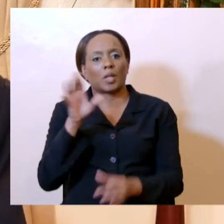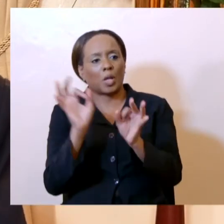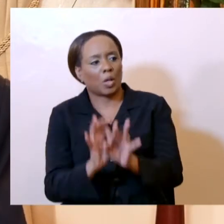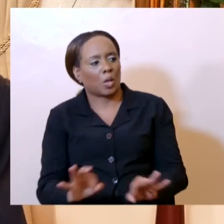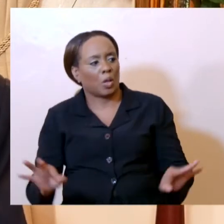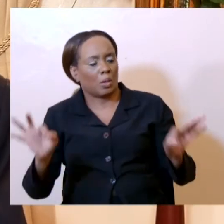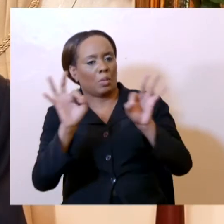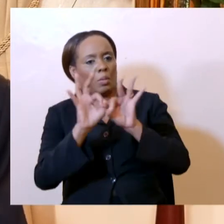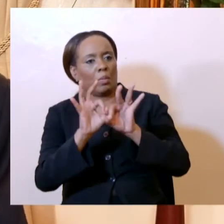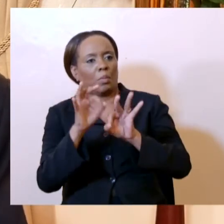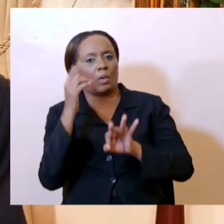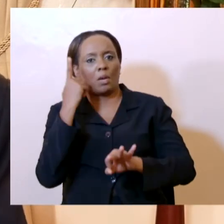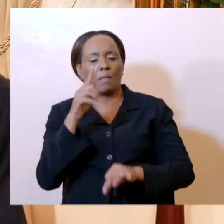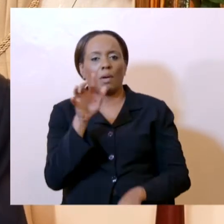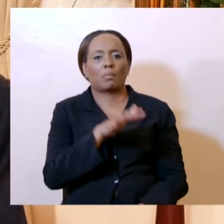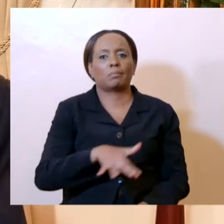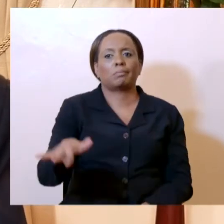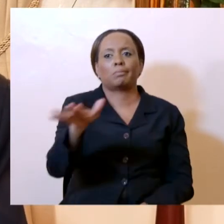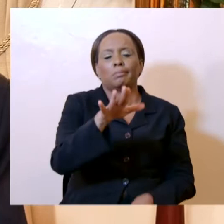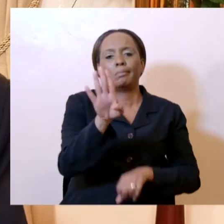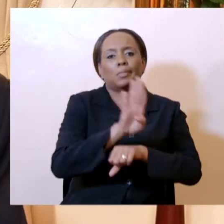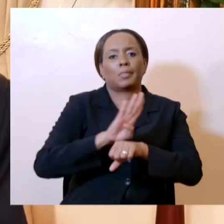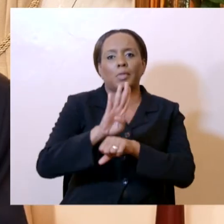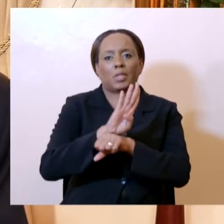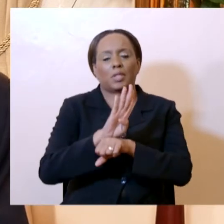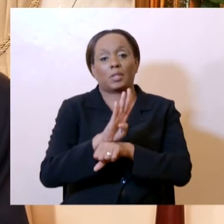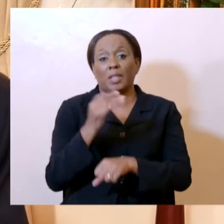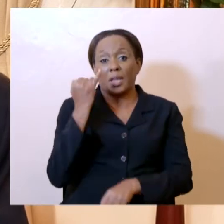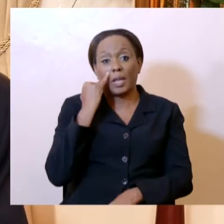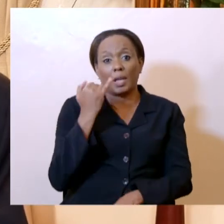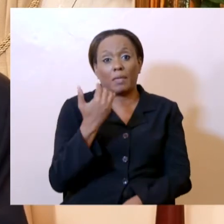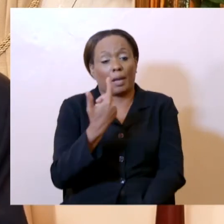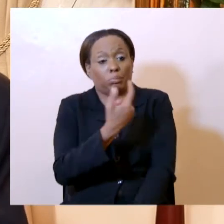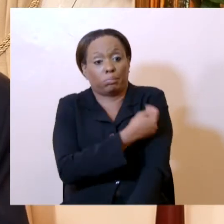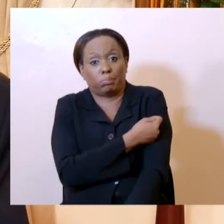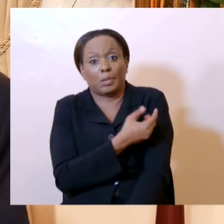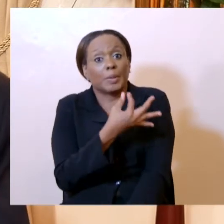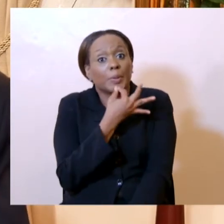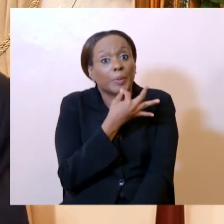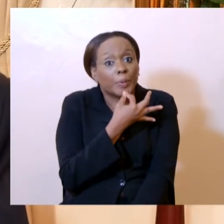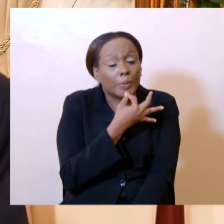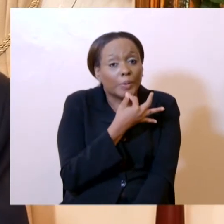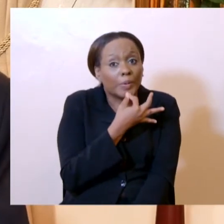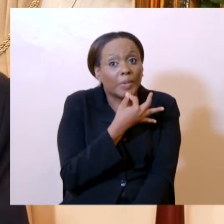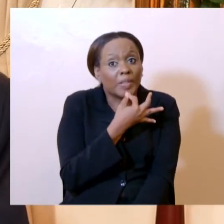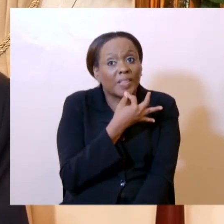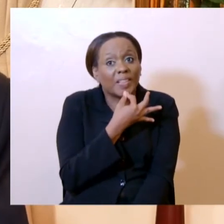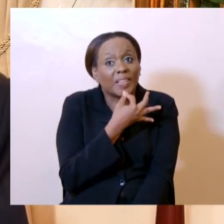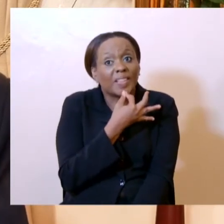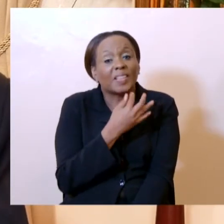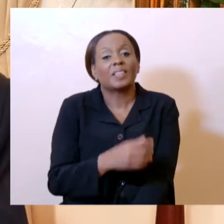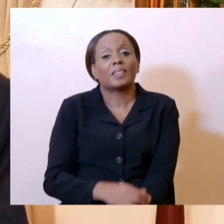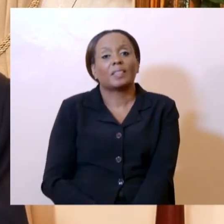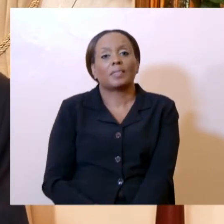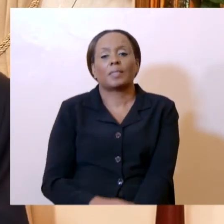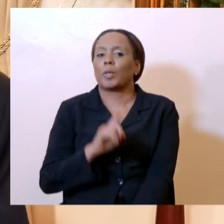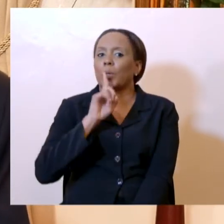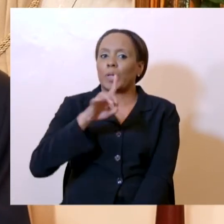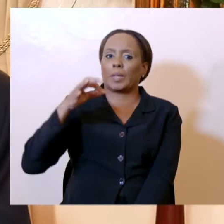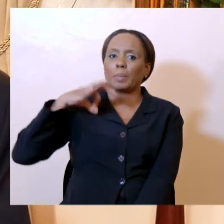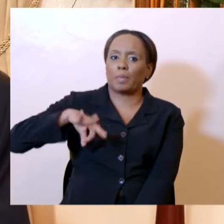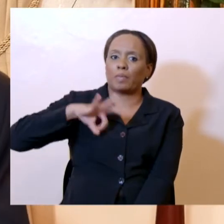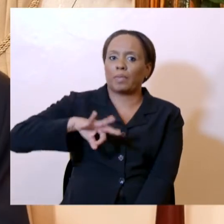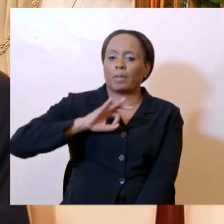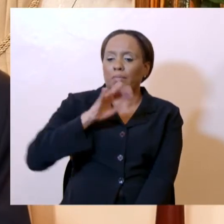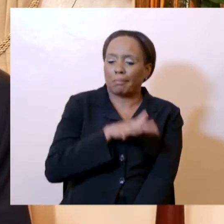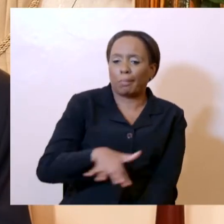in covering the entire population. So the sooner that we can achieve herd immunity, the benefits to the entire